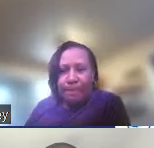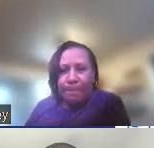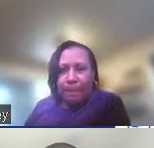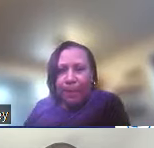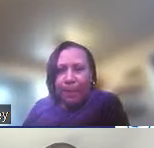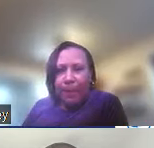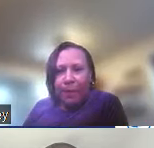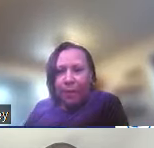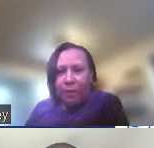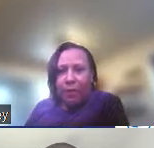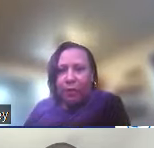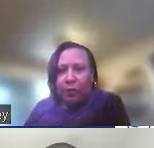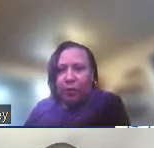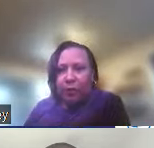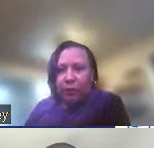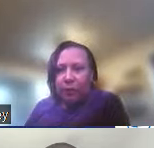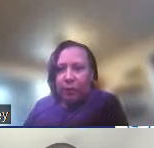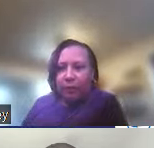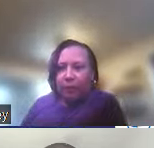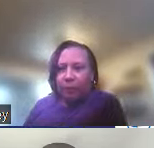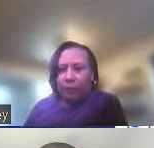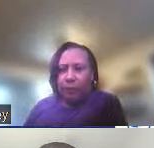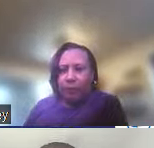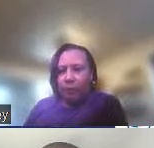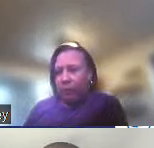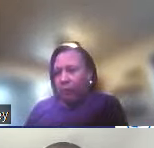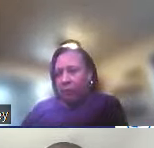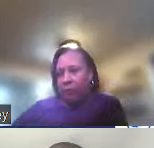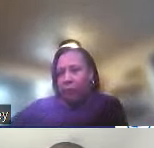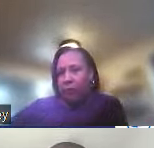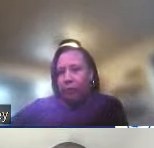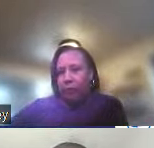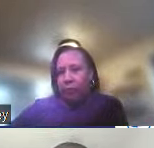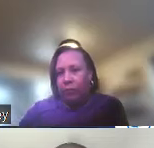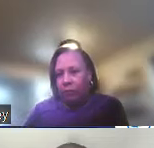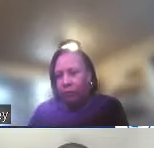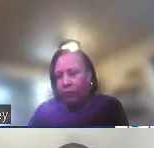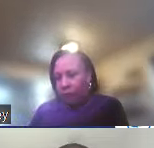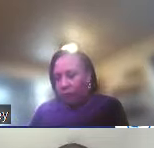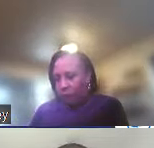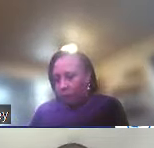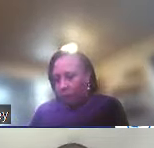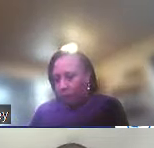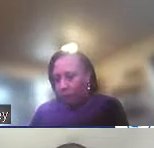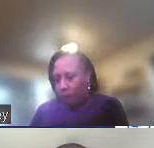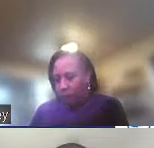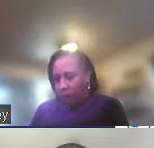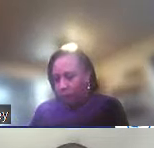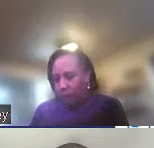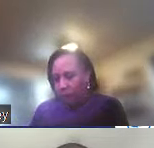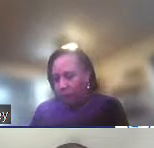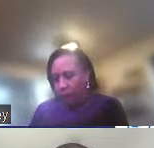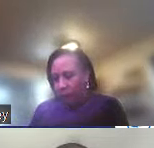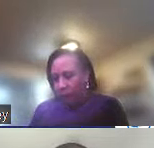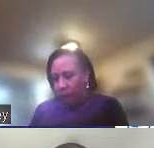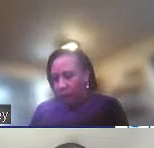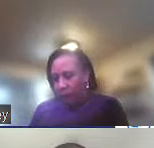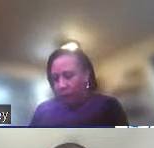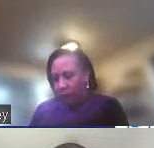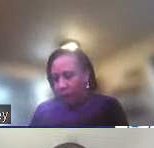on updating EHR models to be representative and respectful of